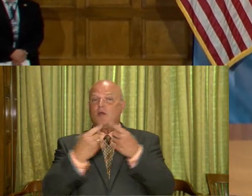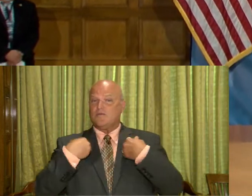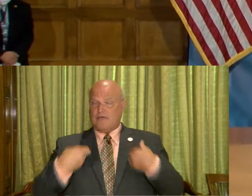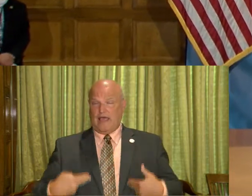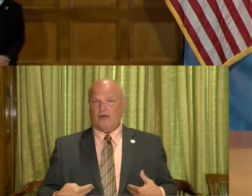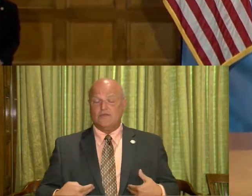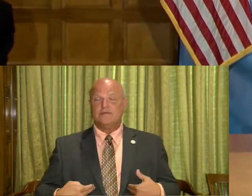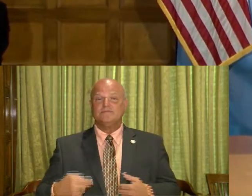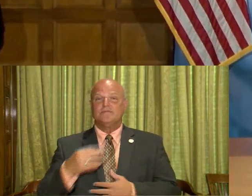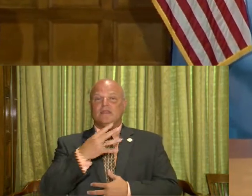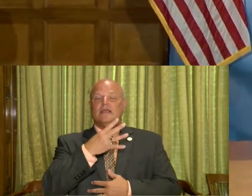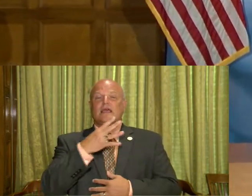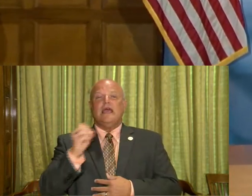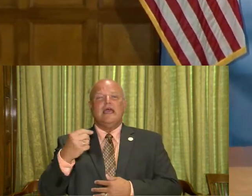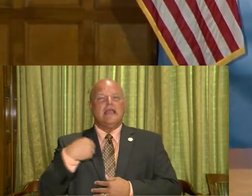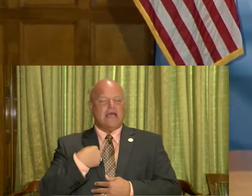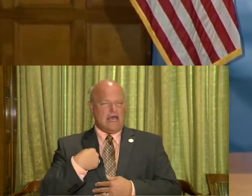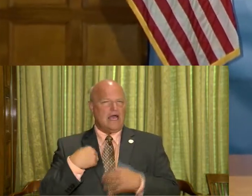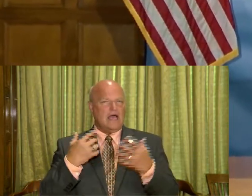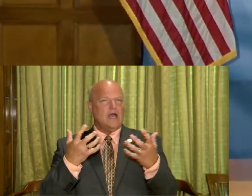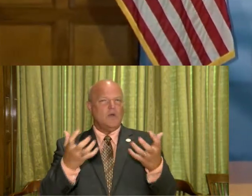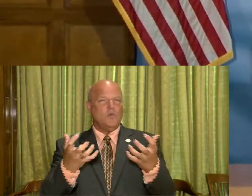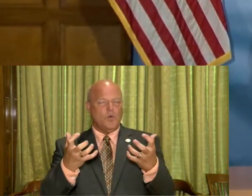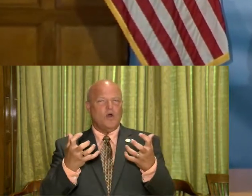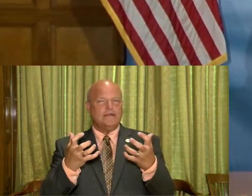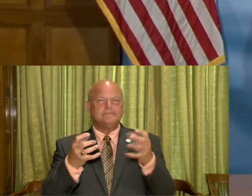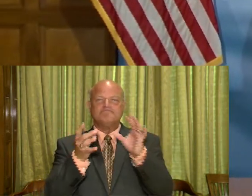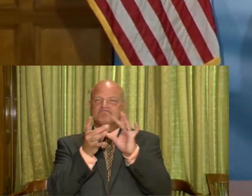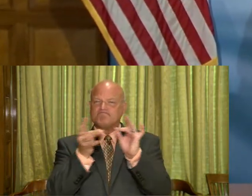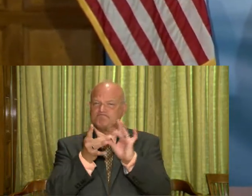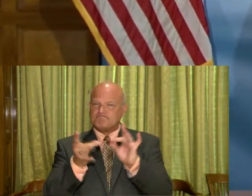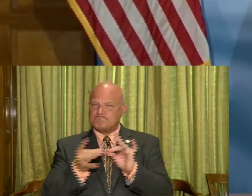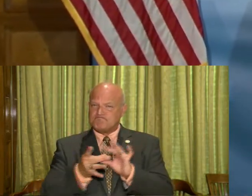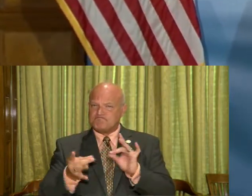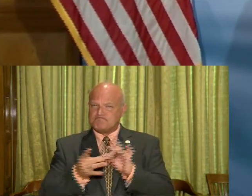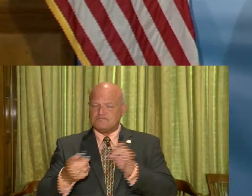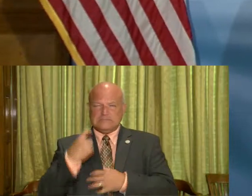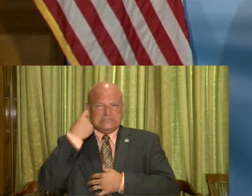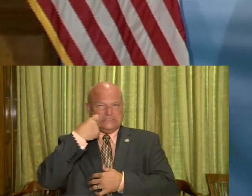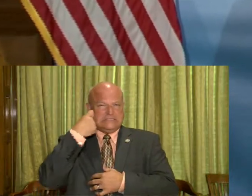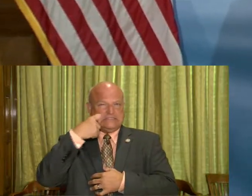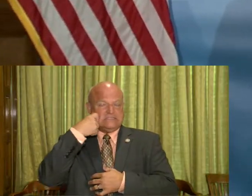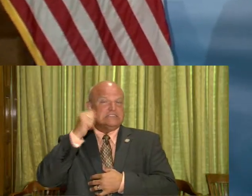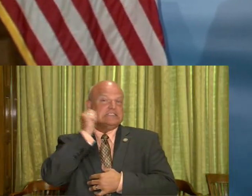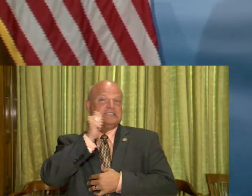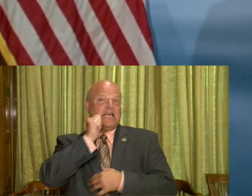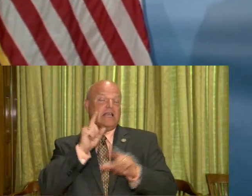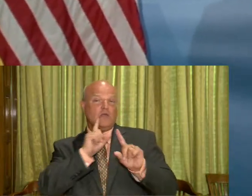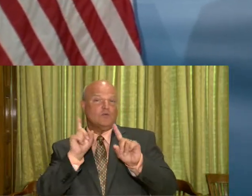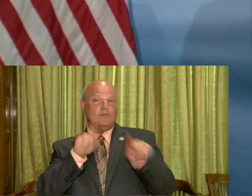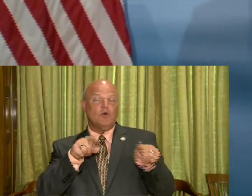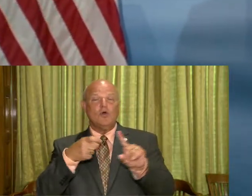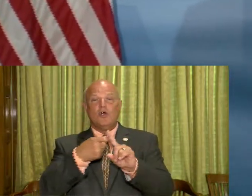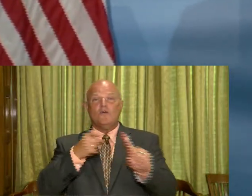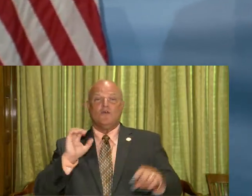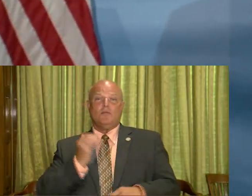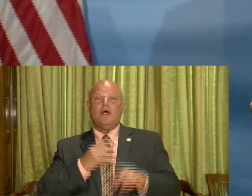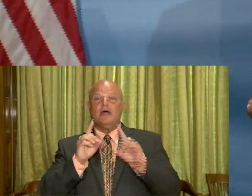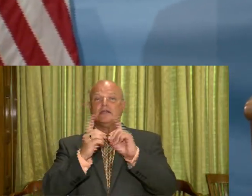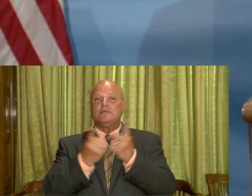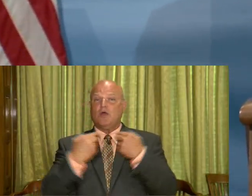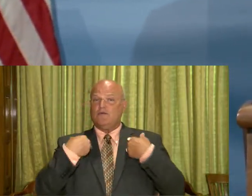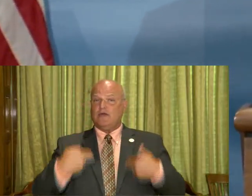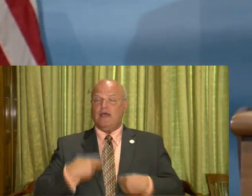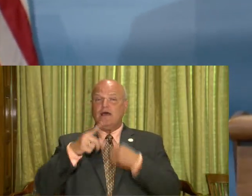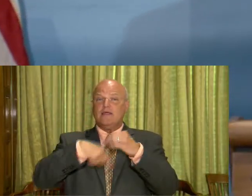Health, and I wanted to go through the latest daily report from our Department of Health